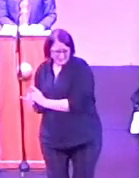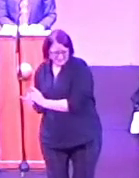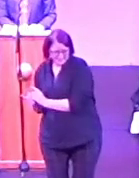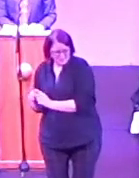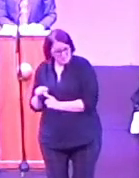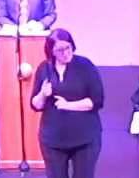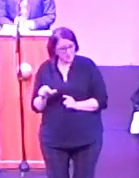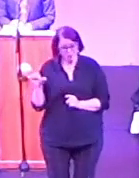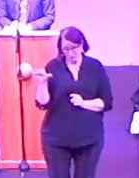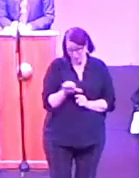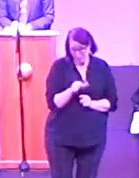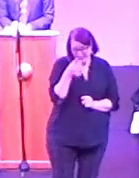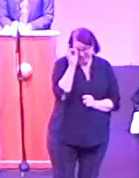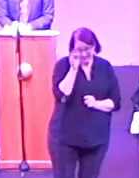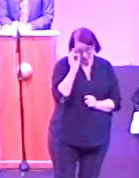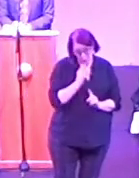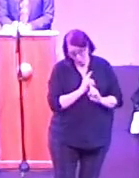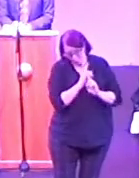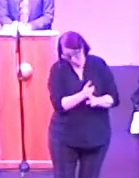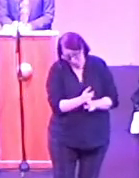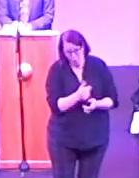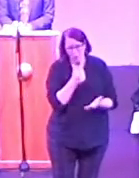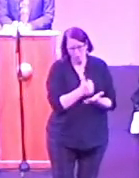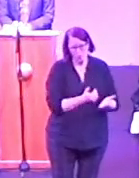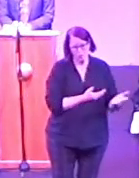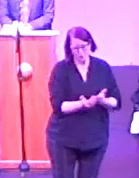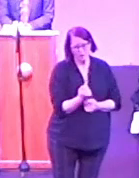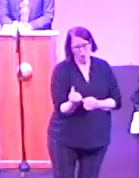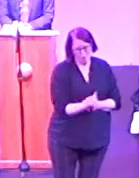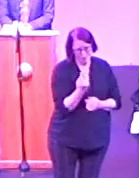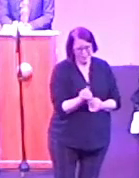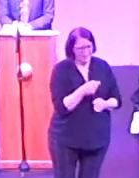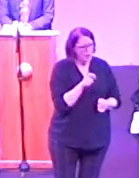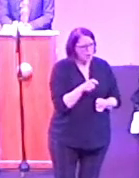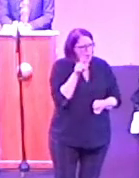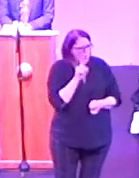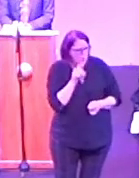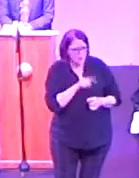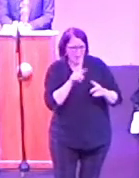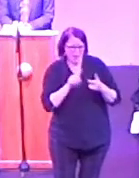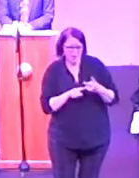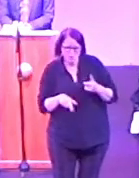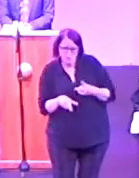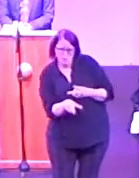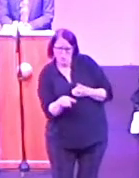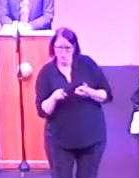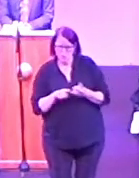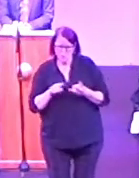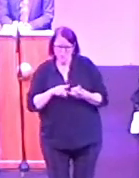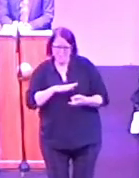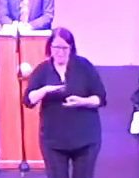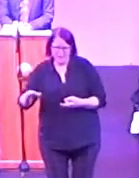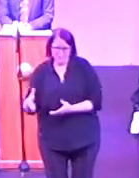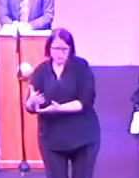or stick to its knitting with water, roads, rubbish, reserves. What responsibility, if any, does the council have to